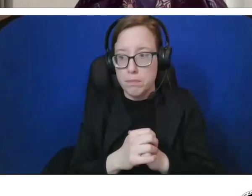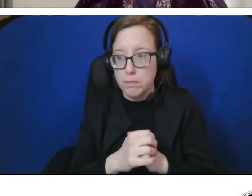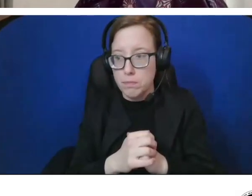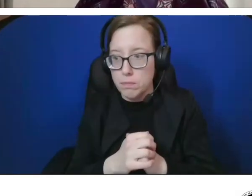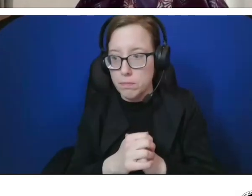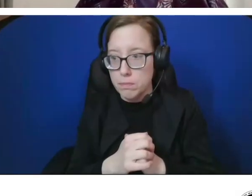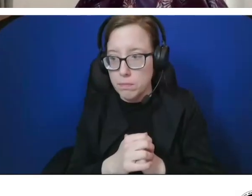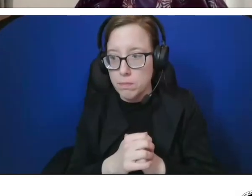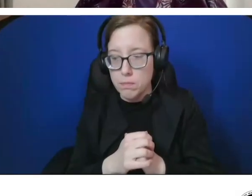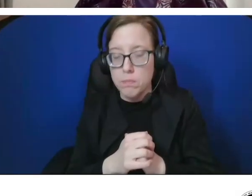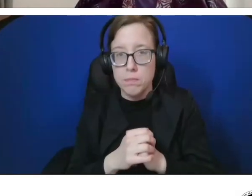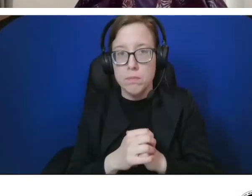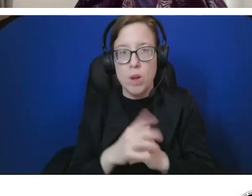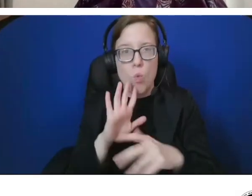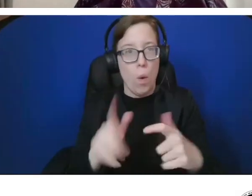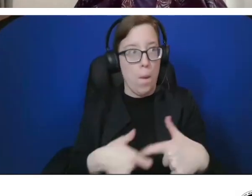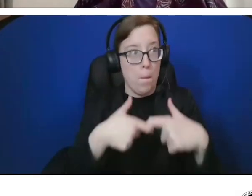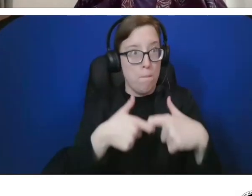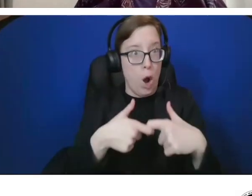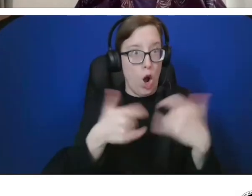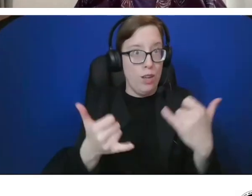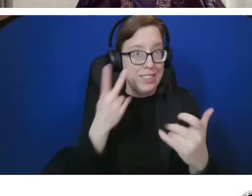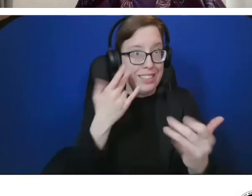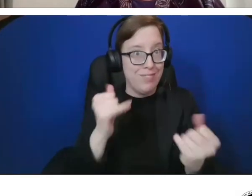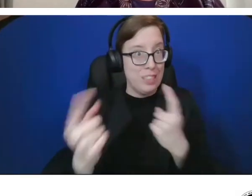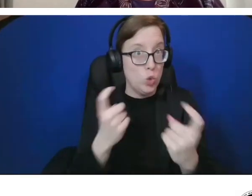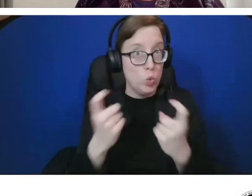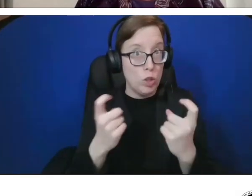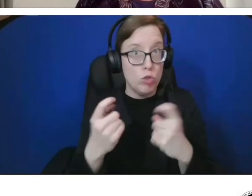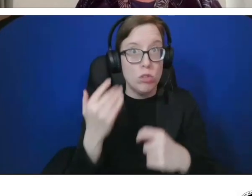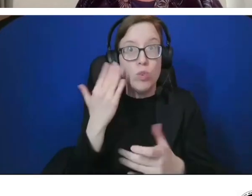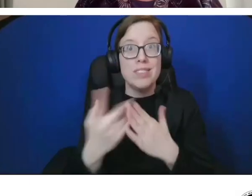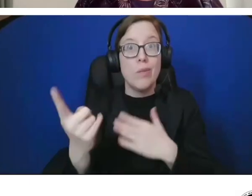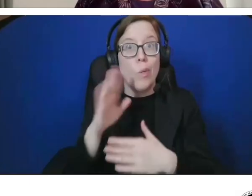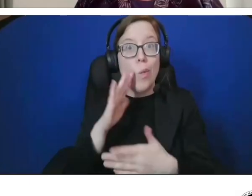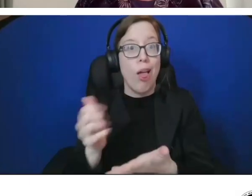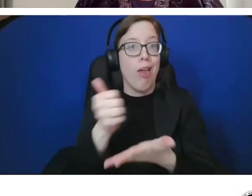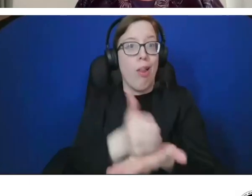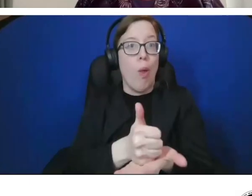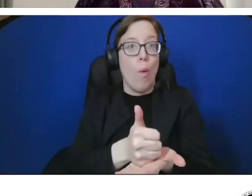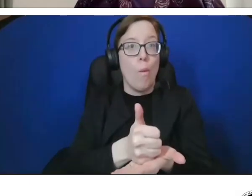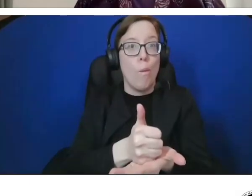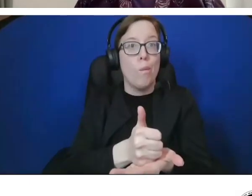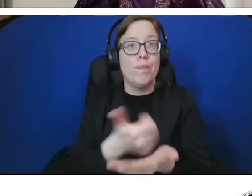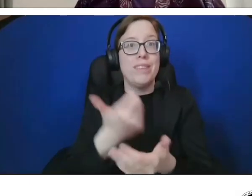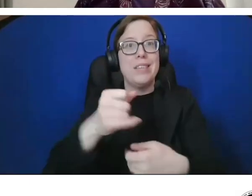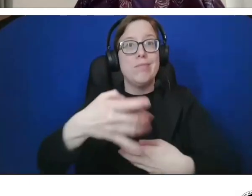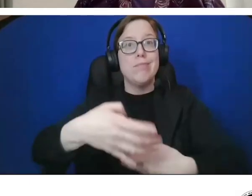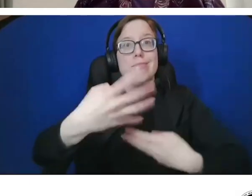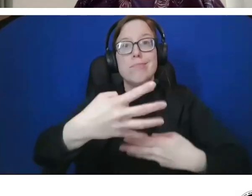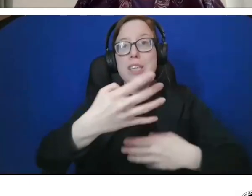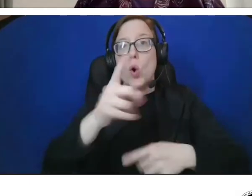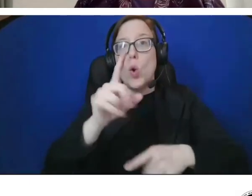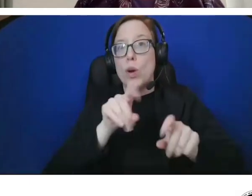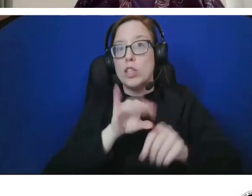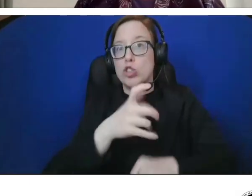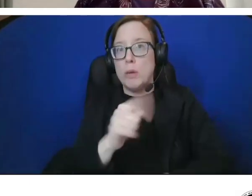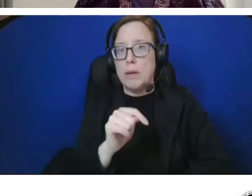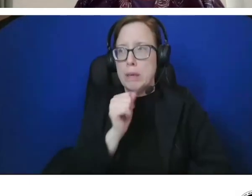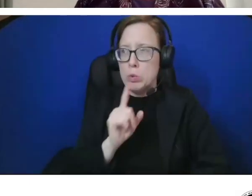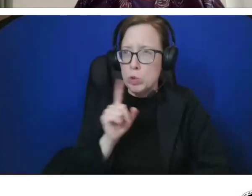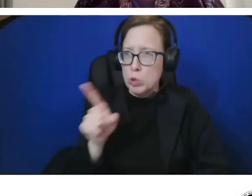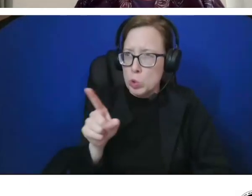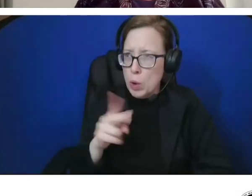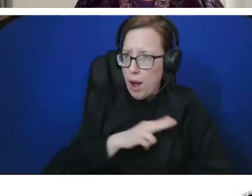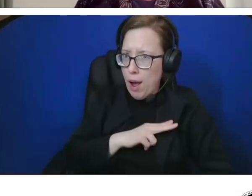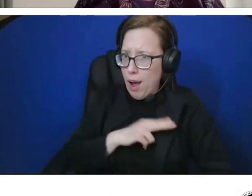All right, let me pause here and see if you have any questions. I know someone was going to help with questions in the chat. I'm